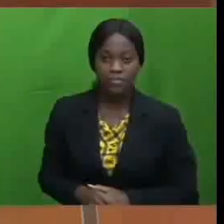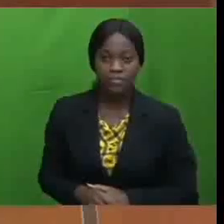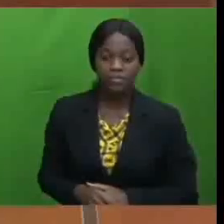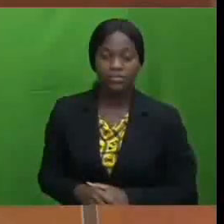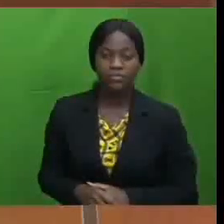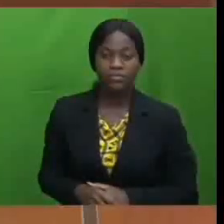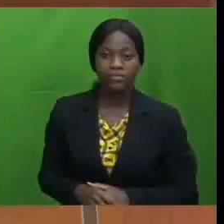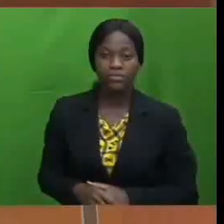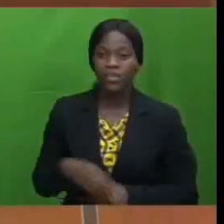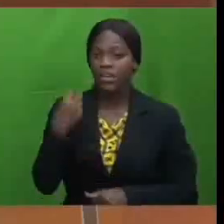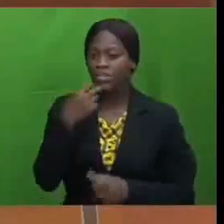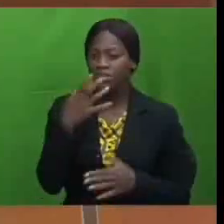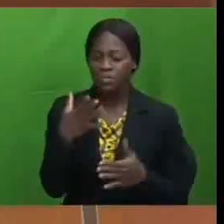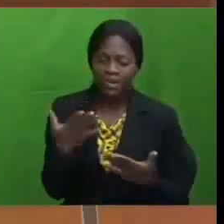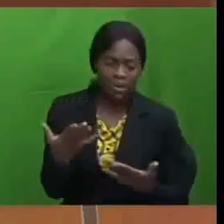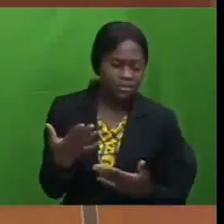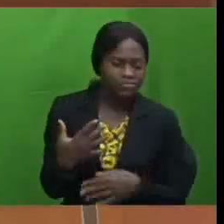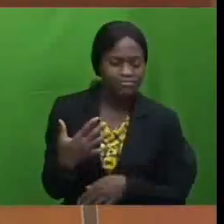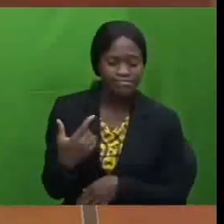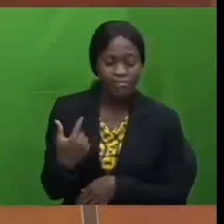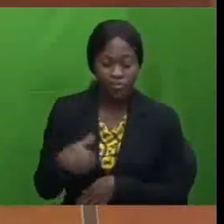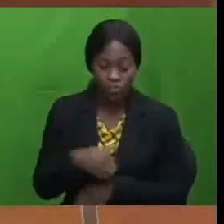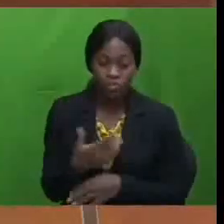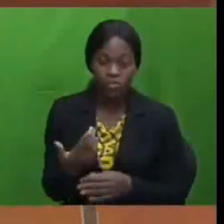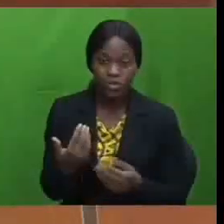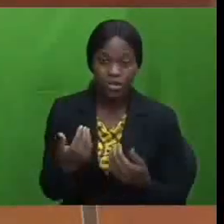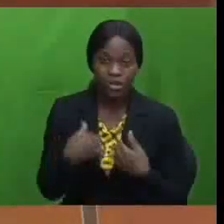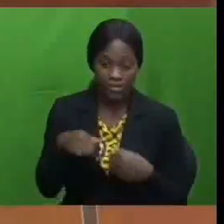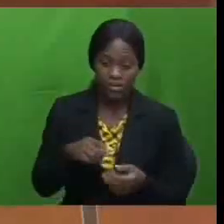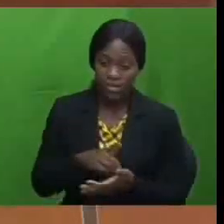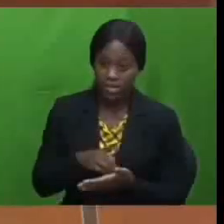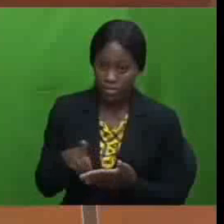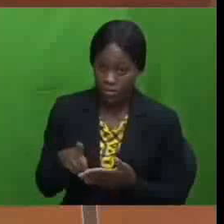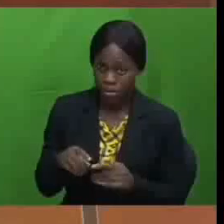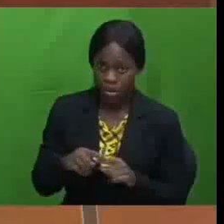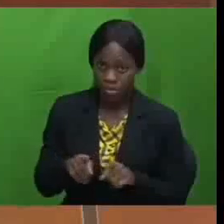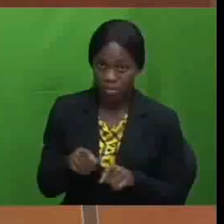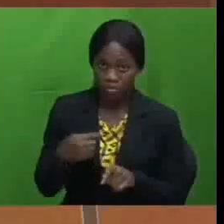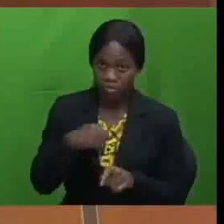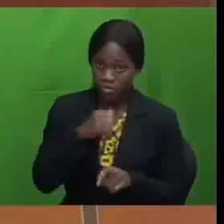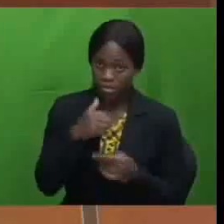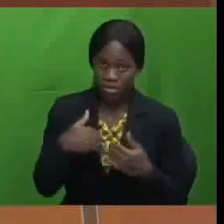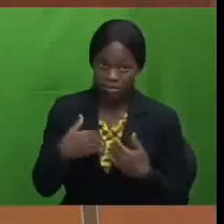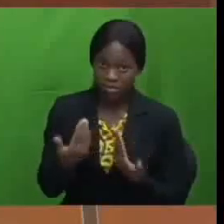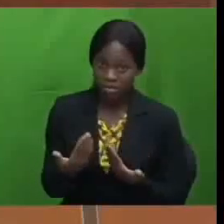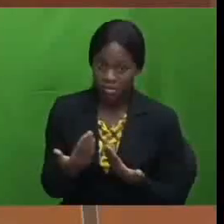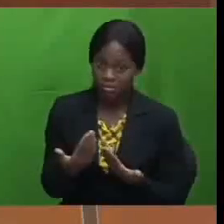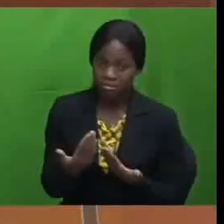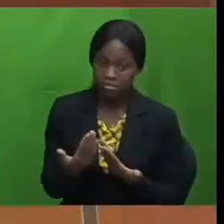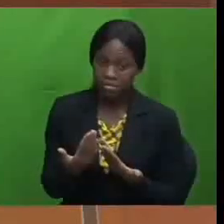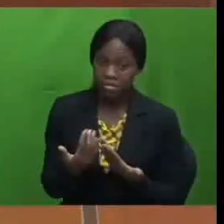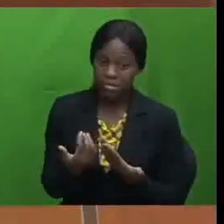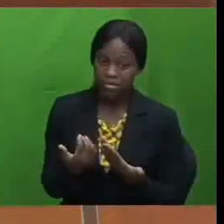we had it this week, but we couldn't make any progress because